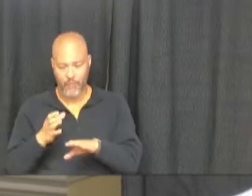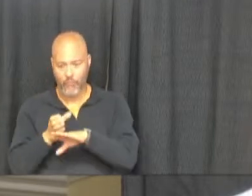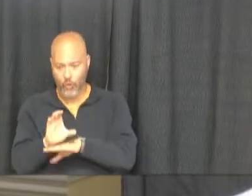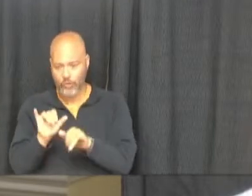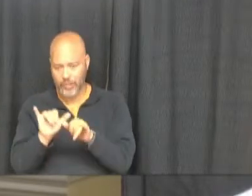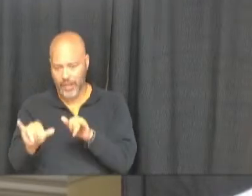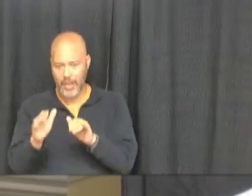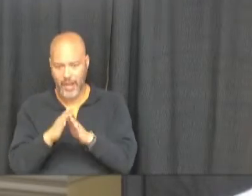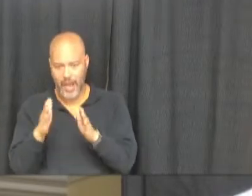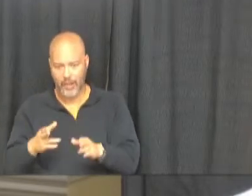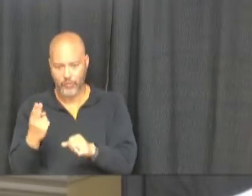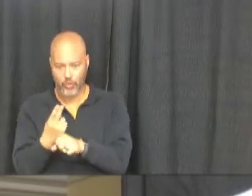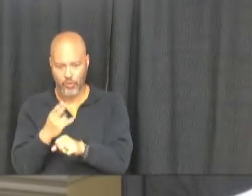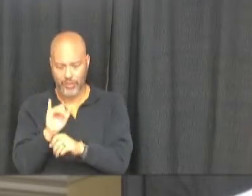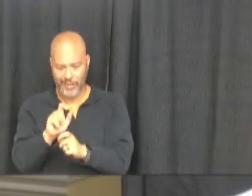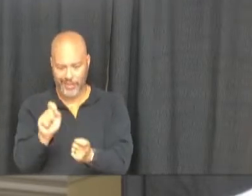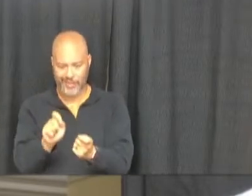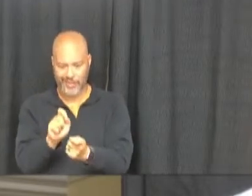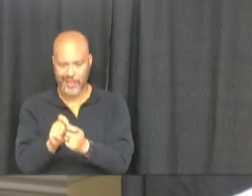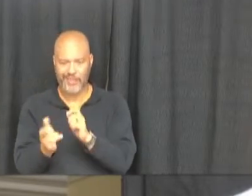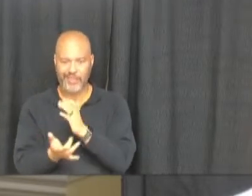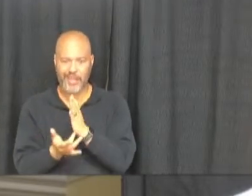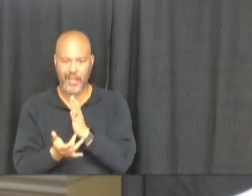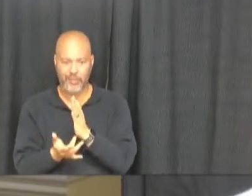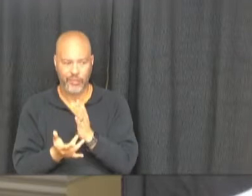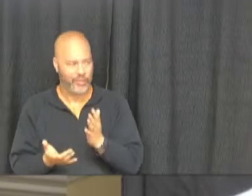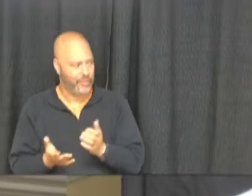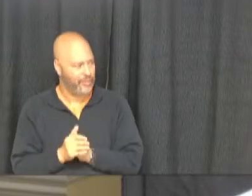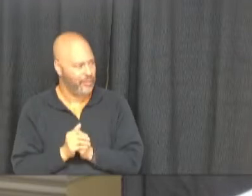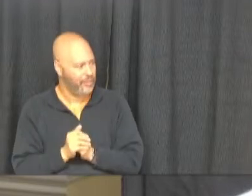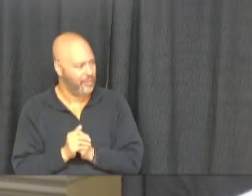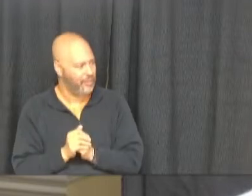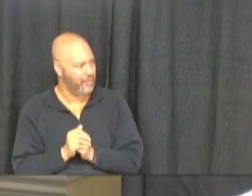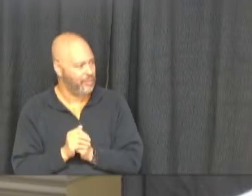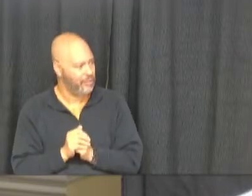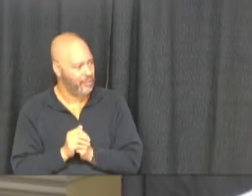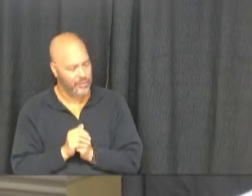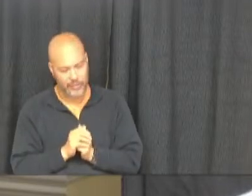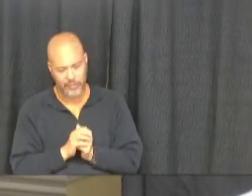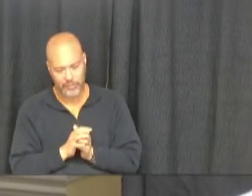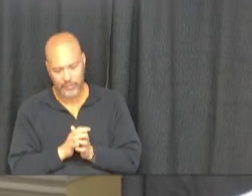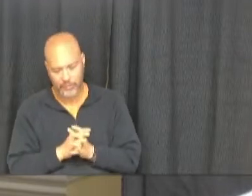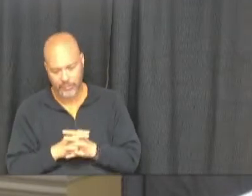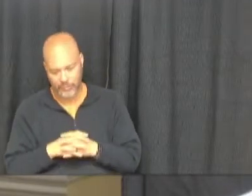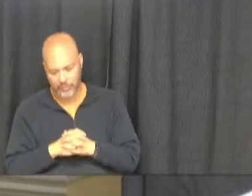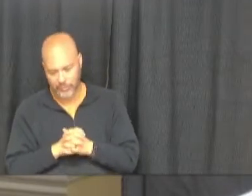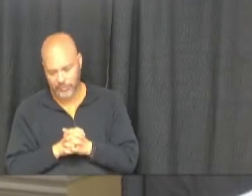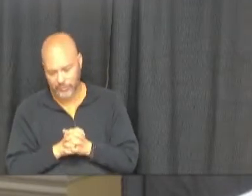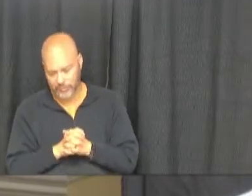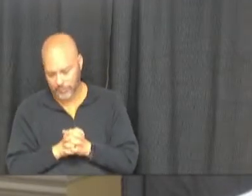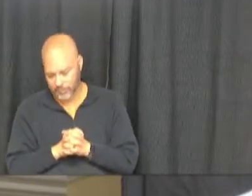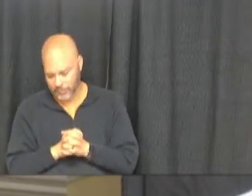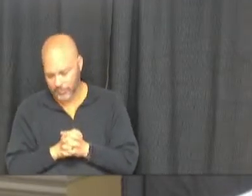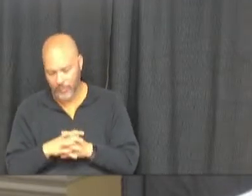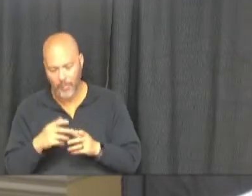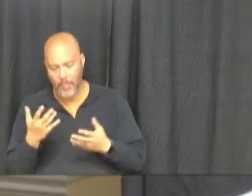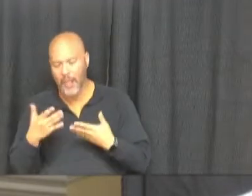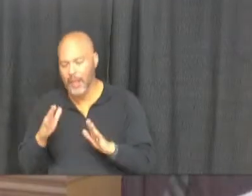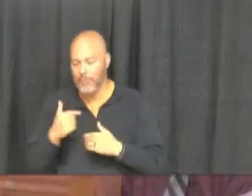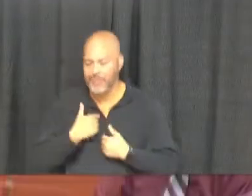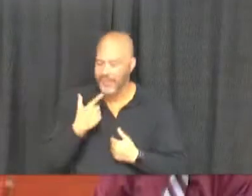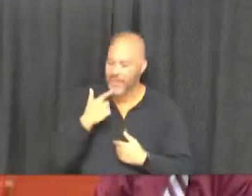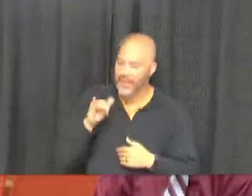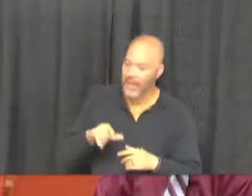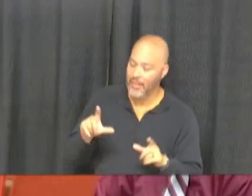house by using this exact technology, so you know. Well, let me say this. The